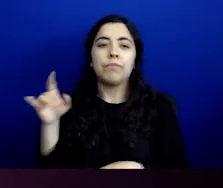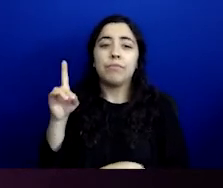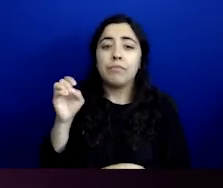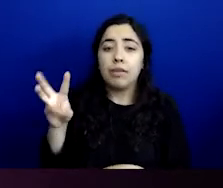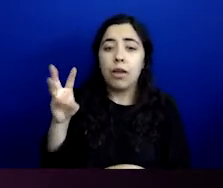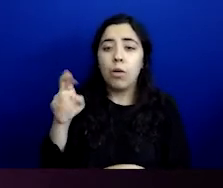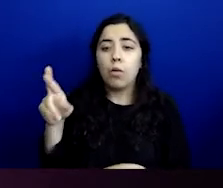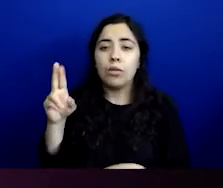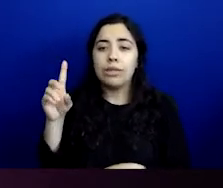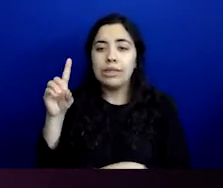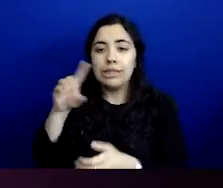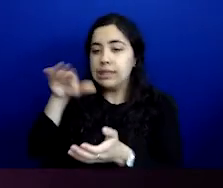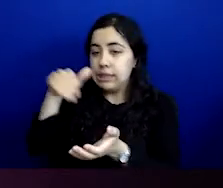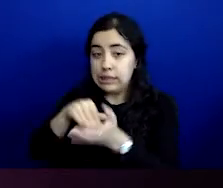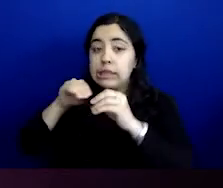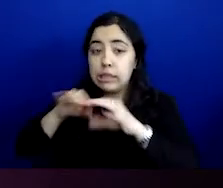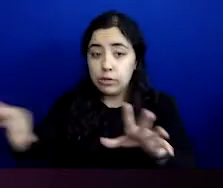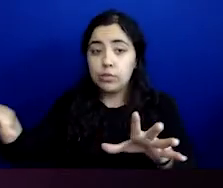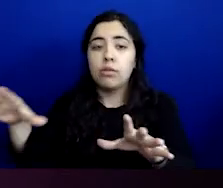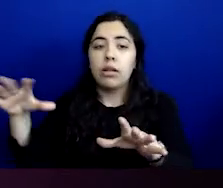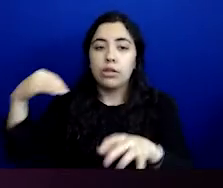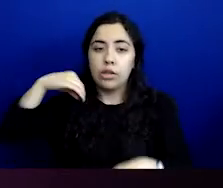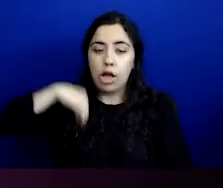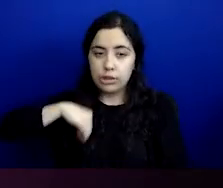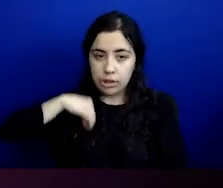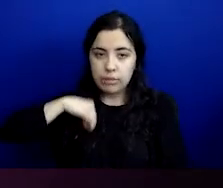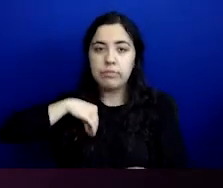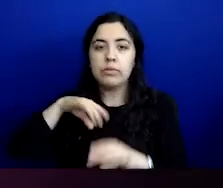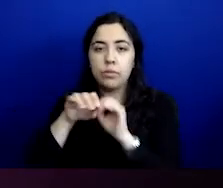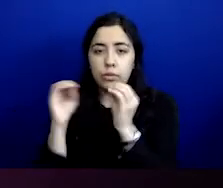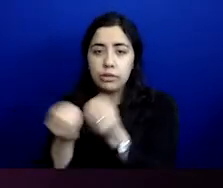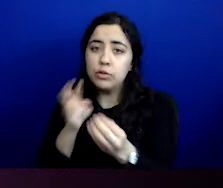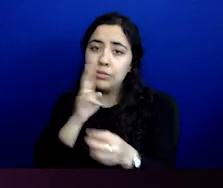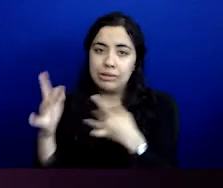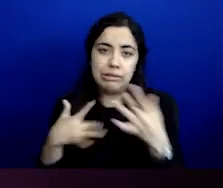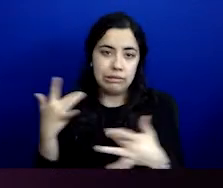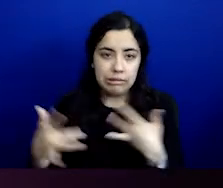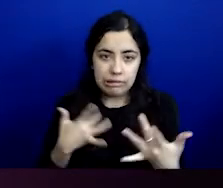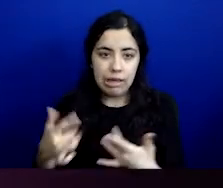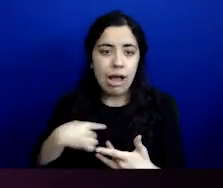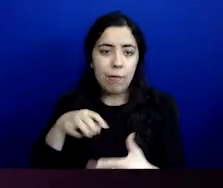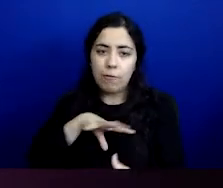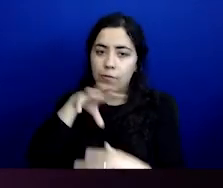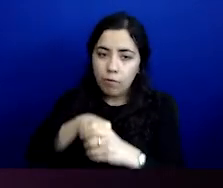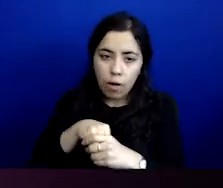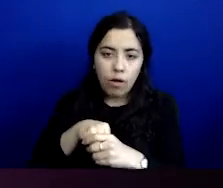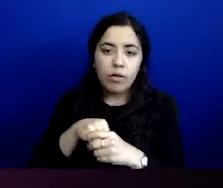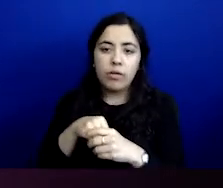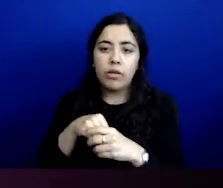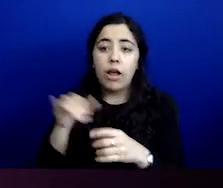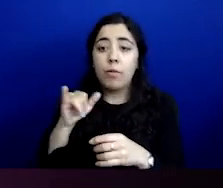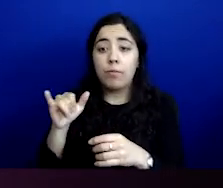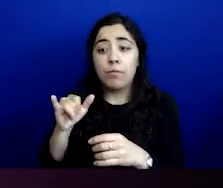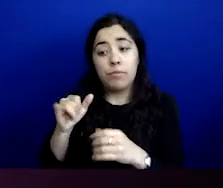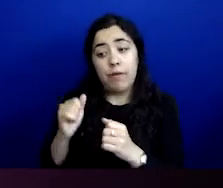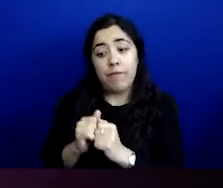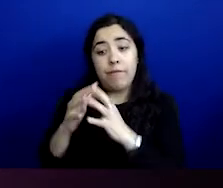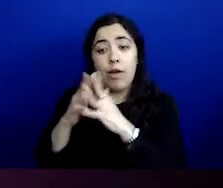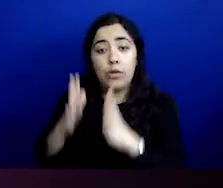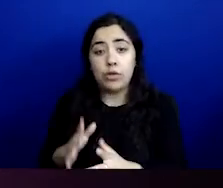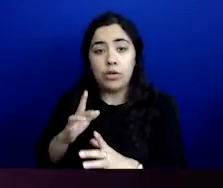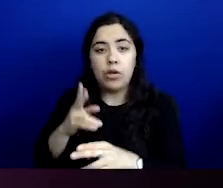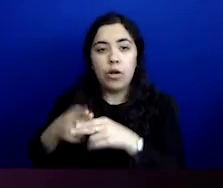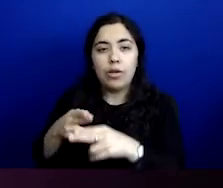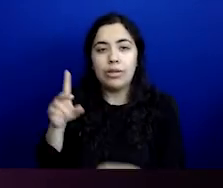decentralized autonomous organizations, are really exciting. I am very, very involved, and I'm also the founder of a DAO called Developer DAO.